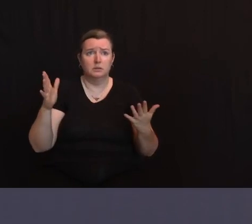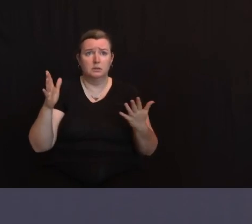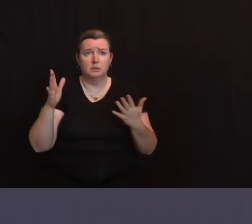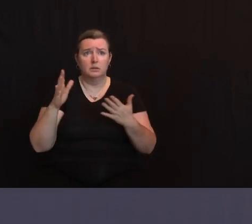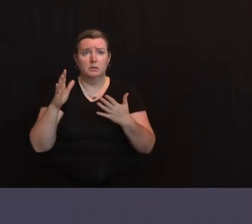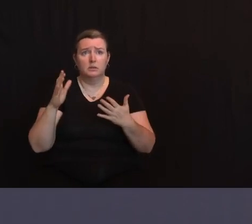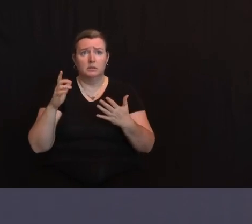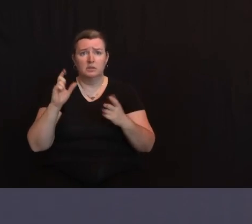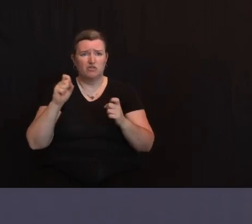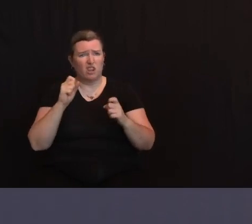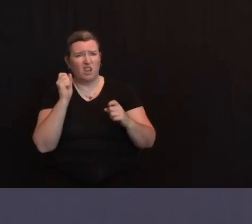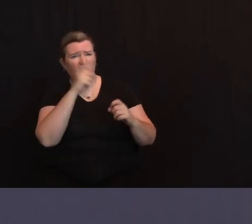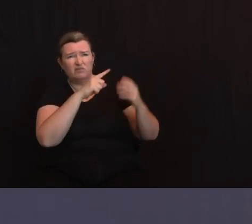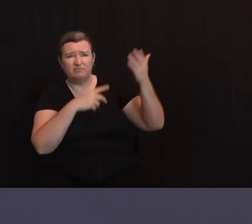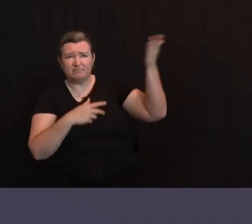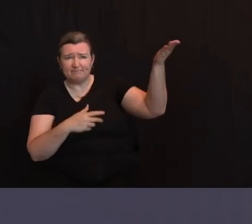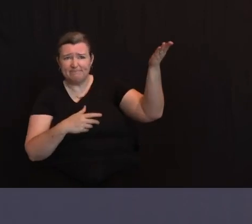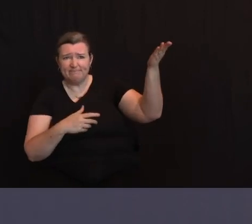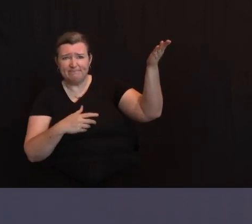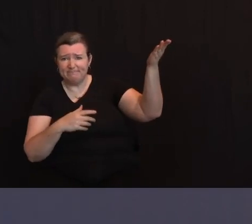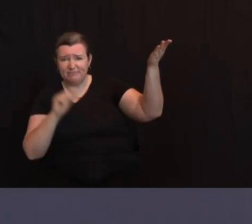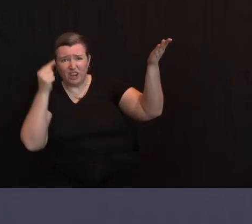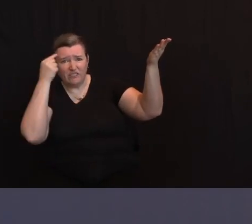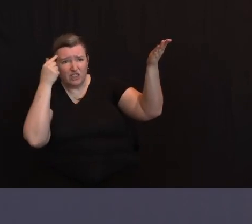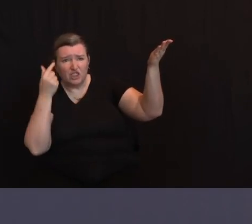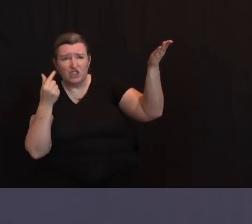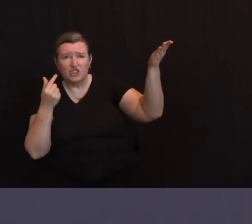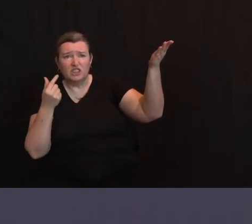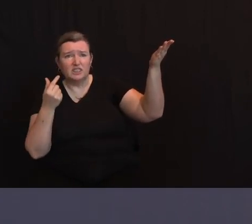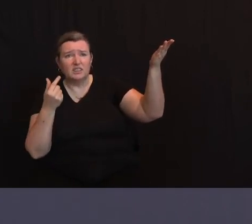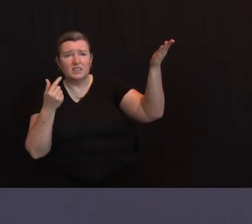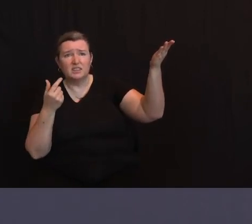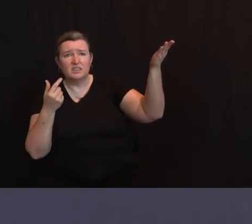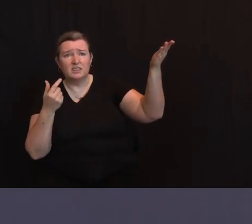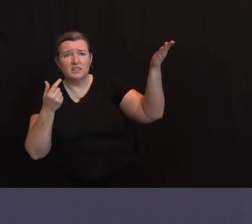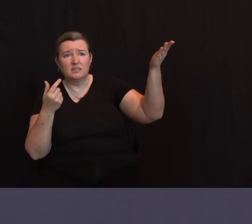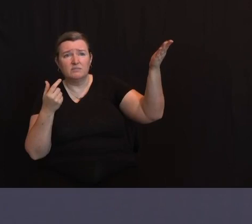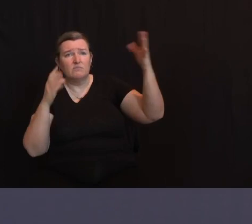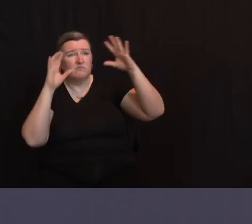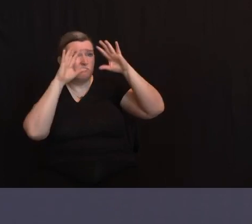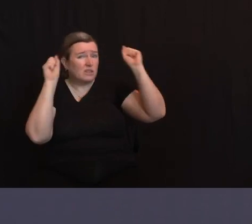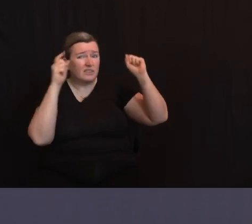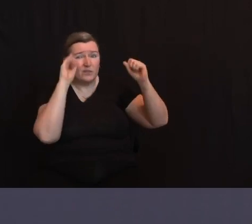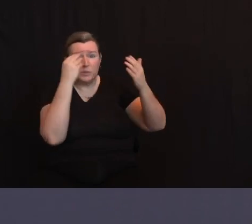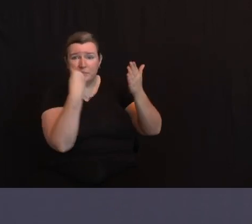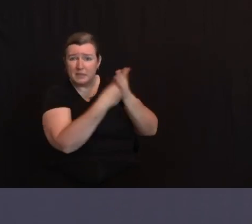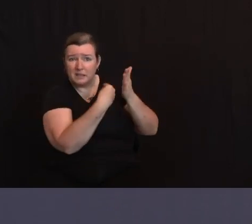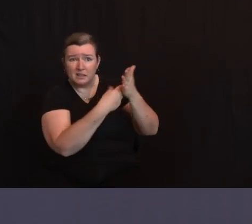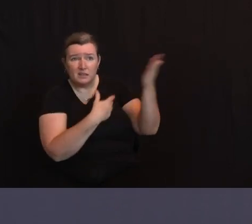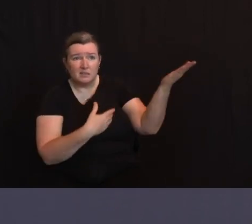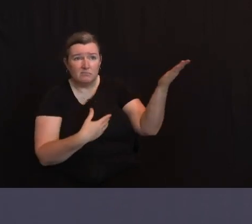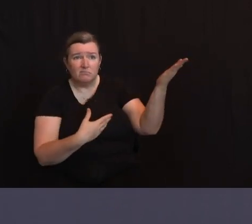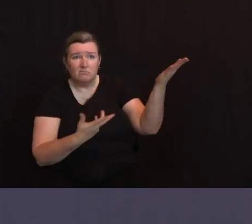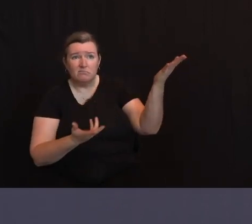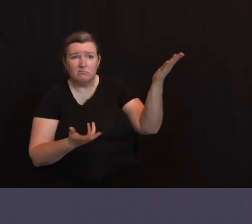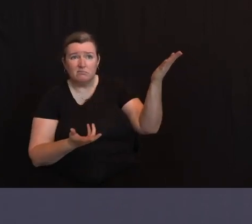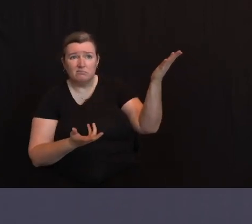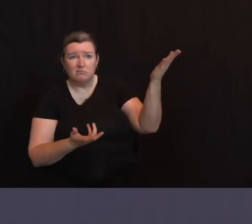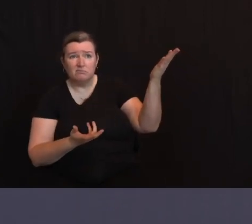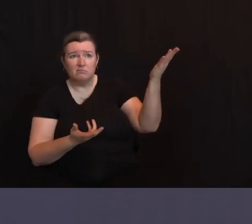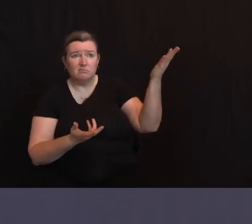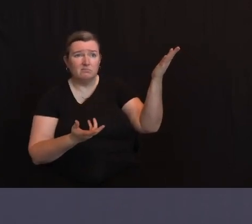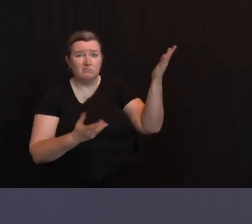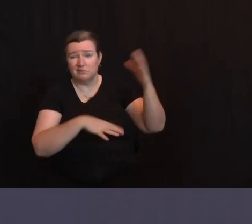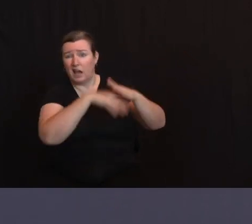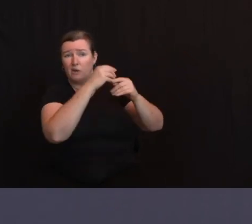billion? What did you make of Governor Christie's comments about the state not doing enough to help businesses while helping public workers more? Will the out-of-state quarantine